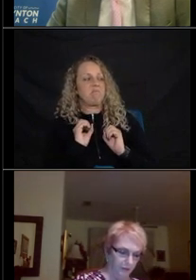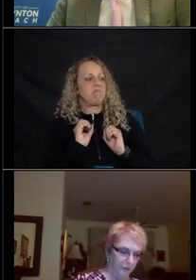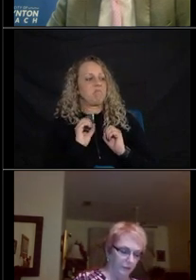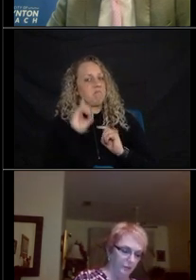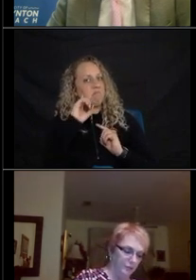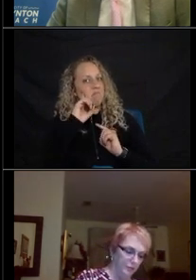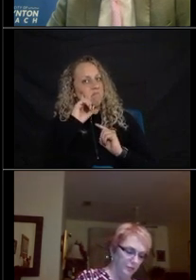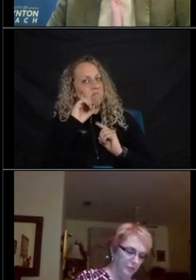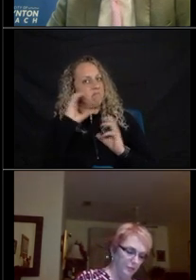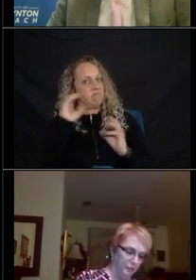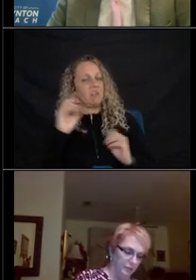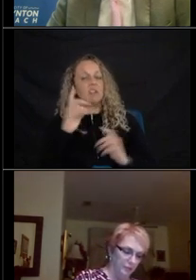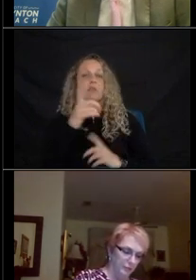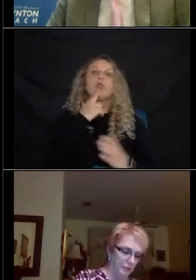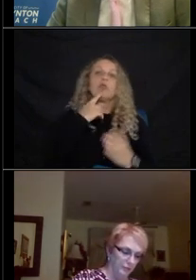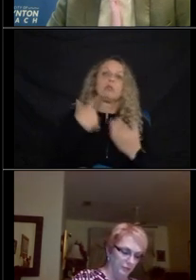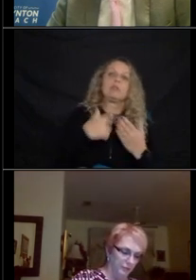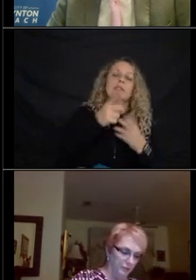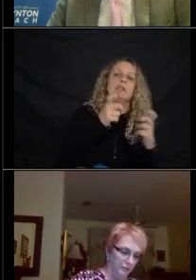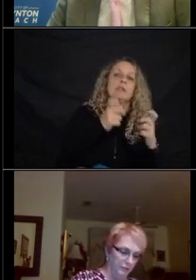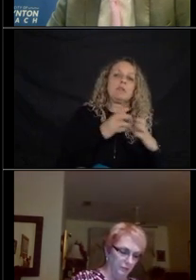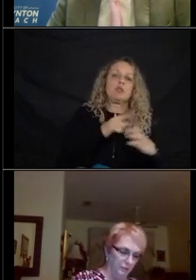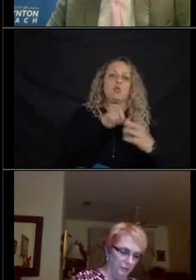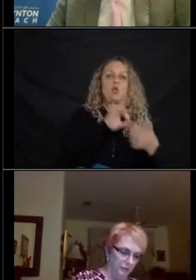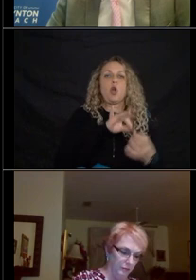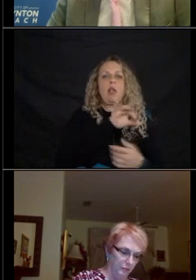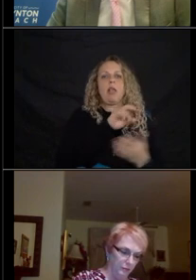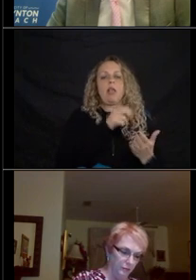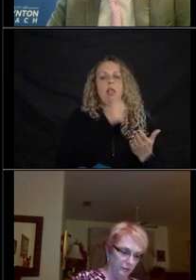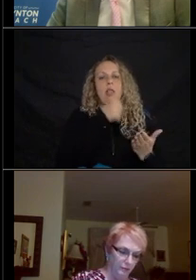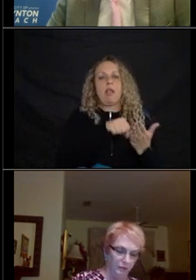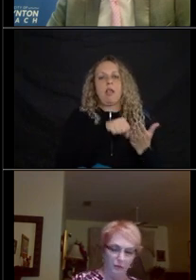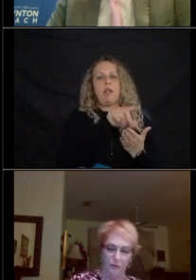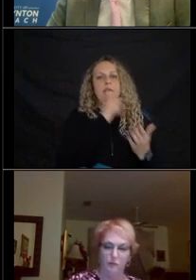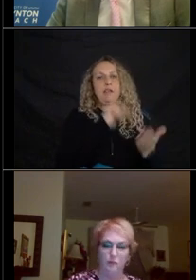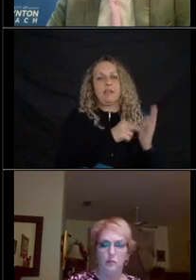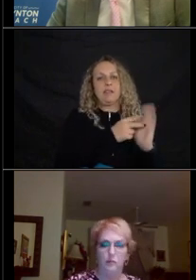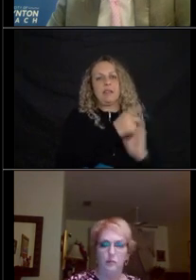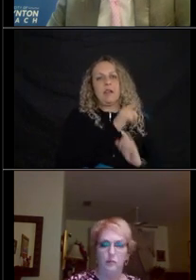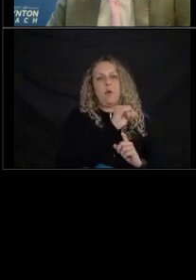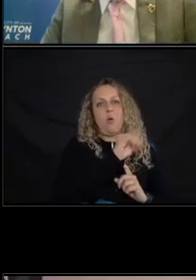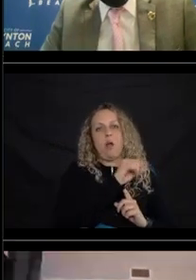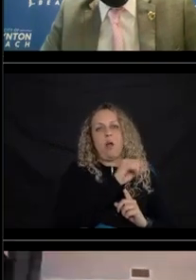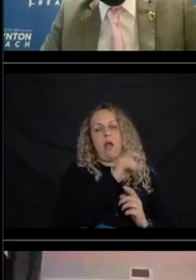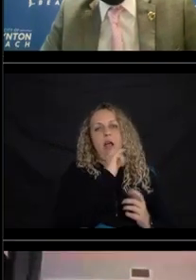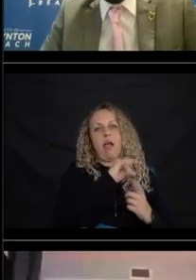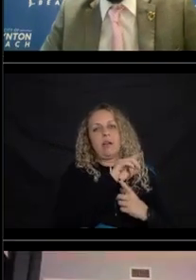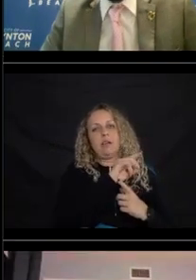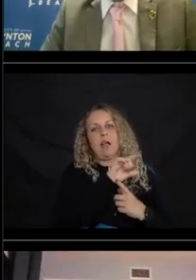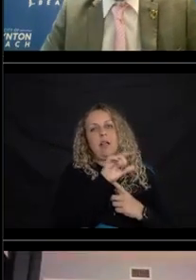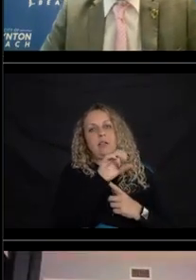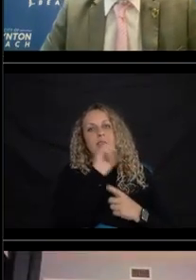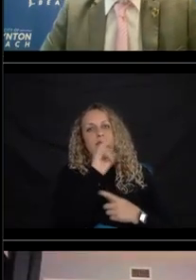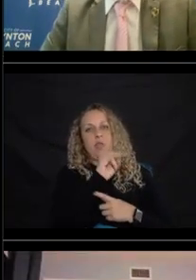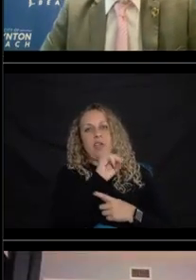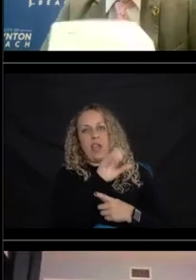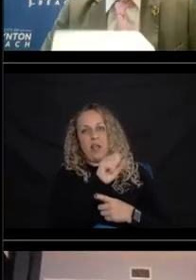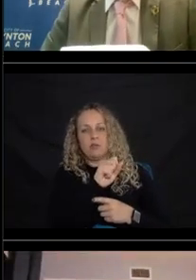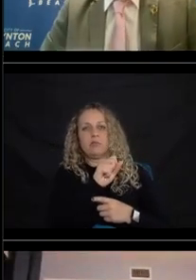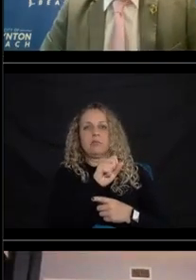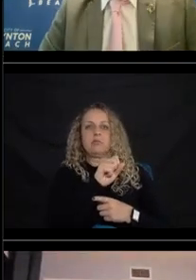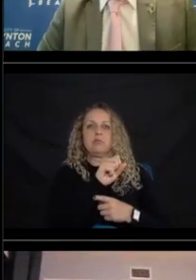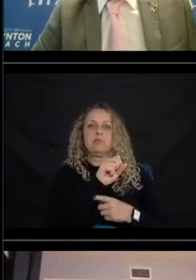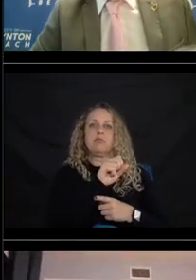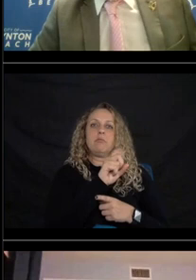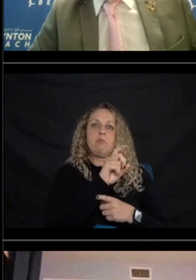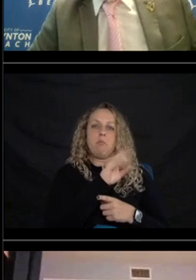So discussion and direction by City Commission regarding the letter of intent for Majorca Isles LLC regarding the Nichols Boulevard property.